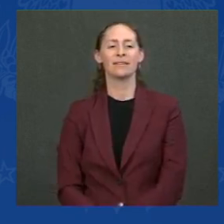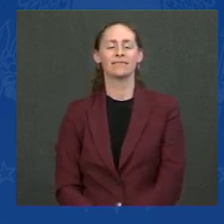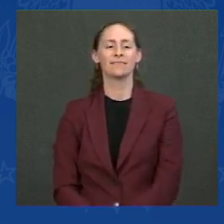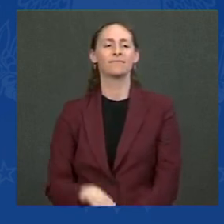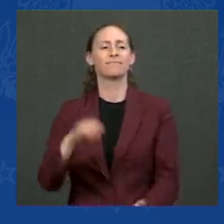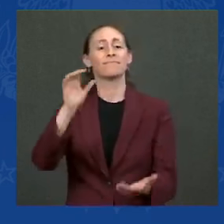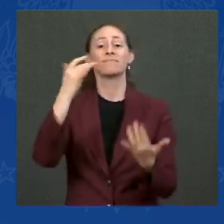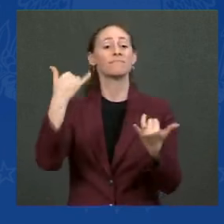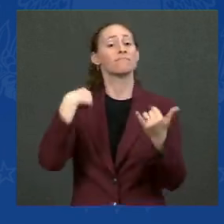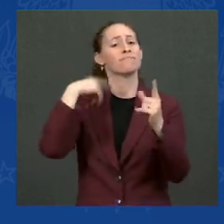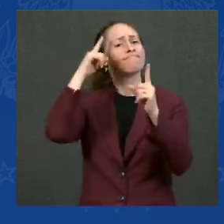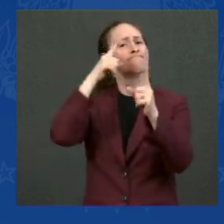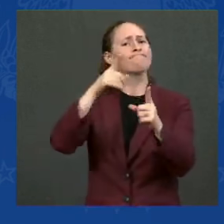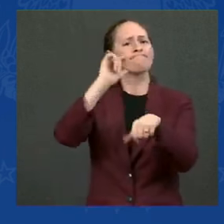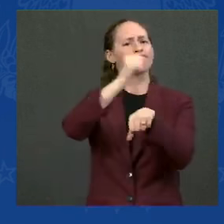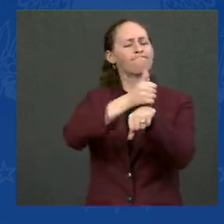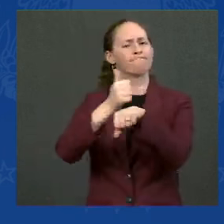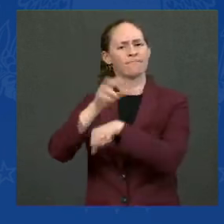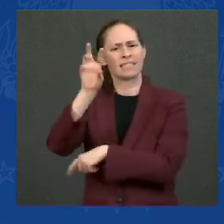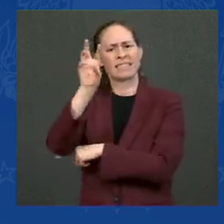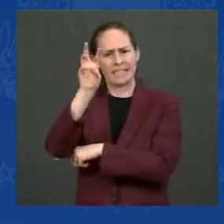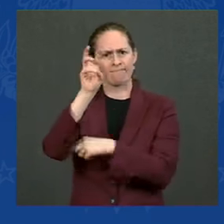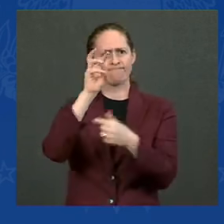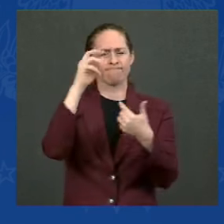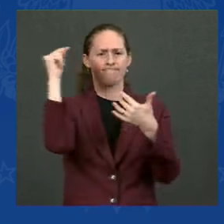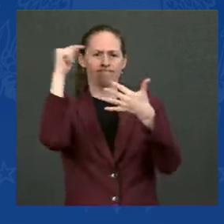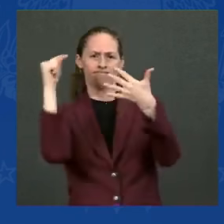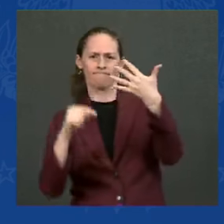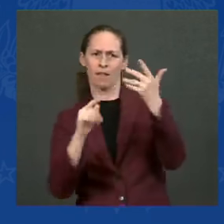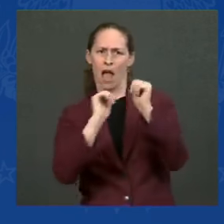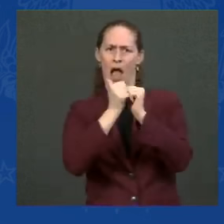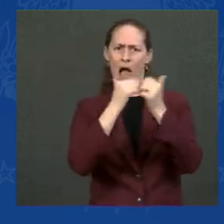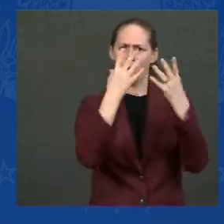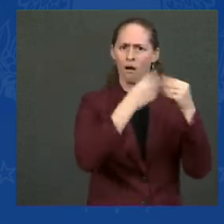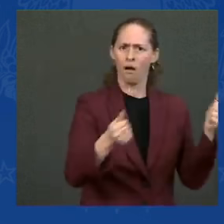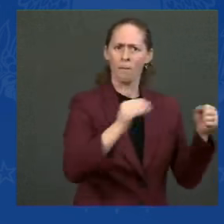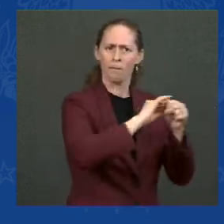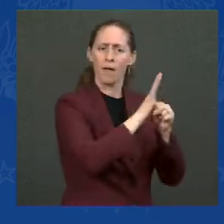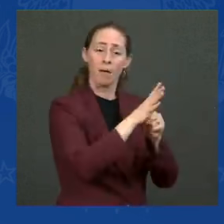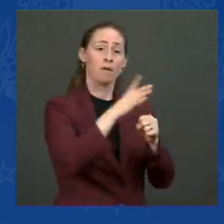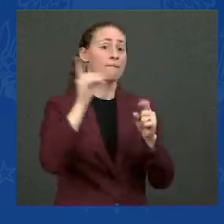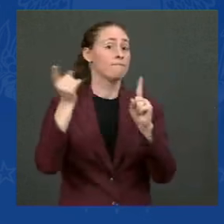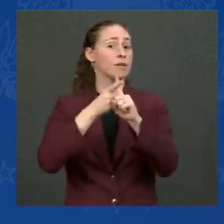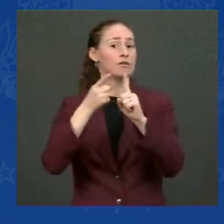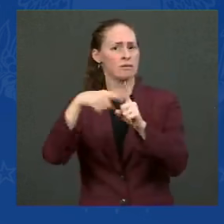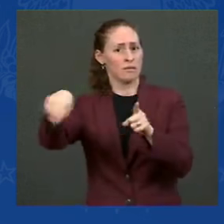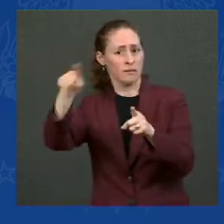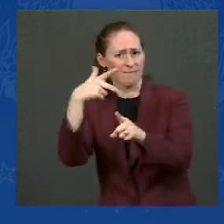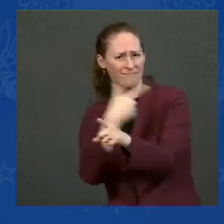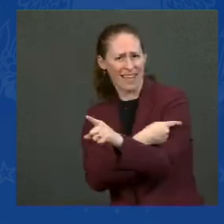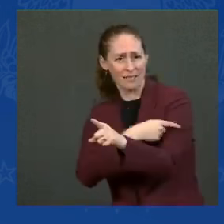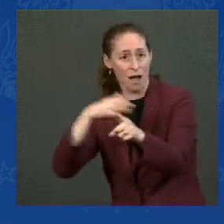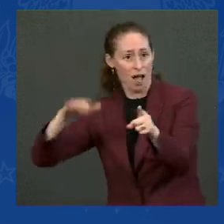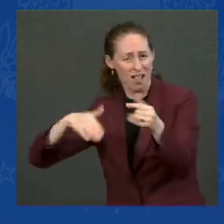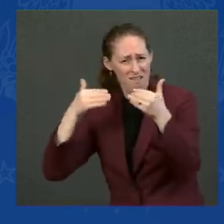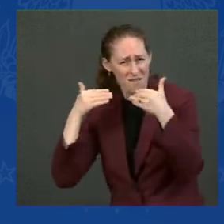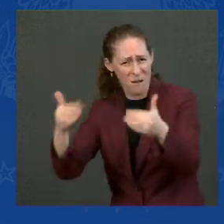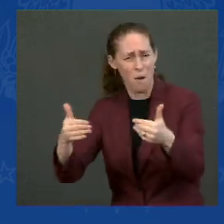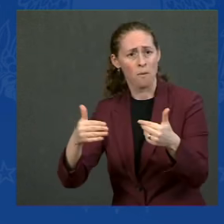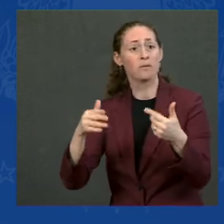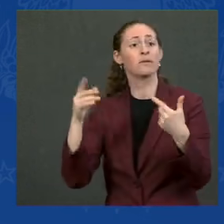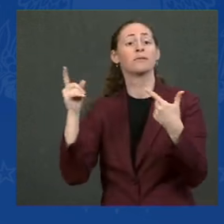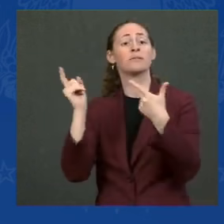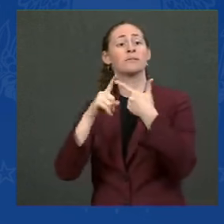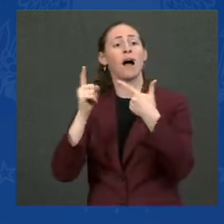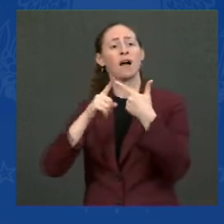out of this pandemic. One, vaccinate the unvaccinated. Two, continue to keep the vaccinated protected. Keep children safe